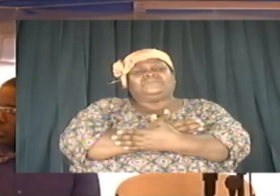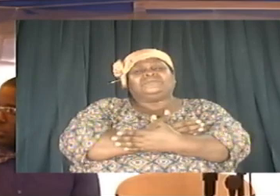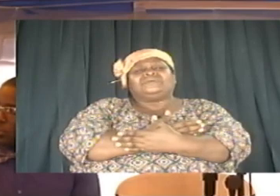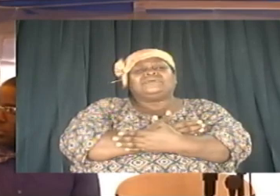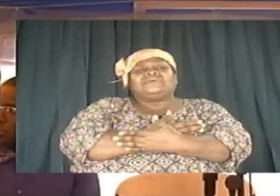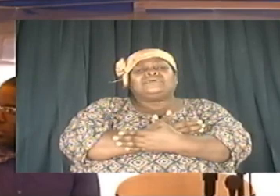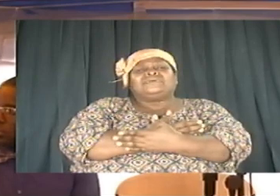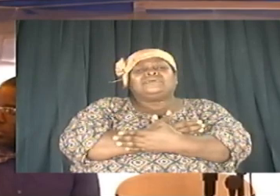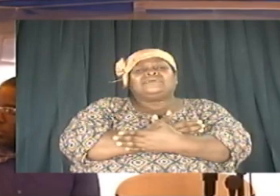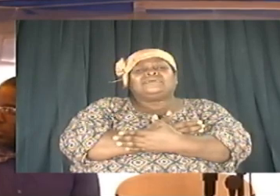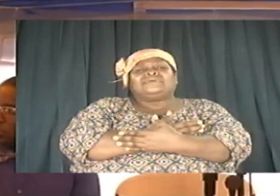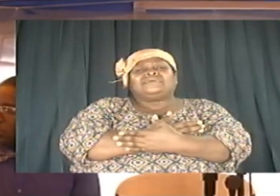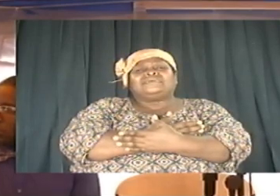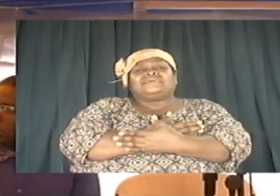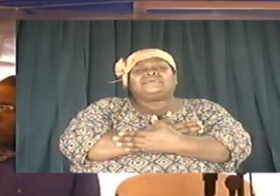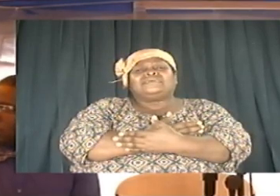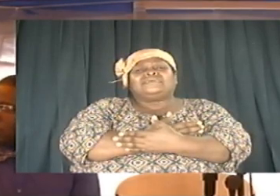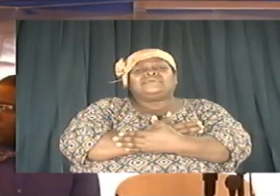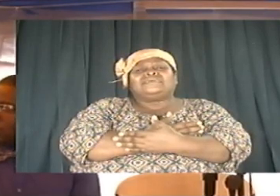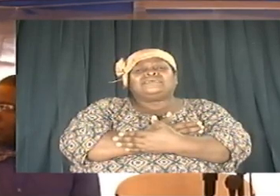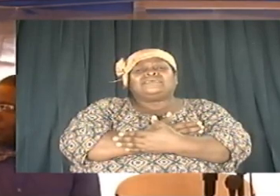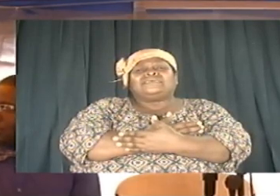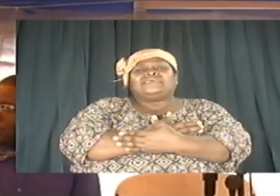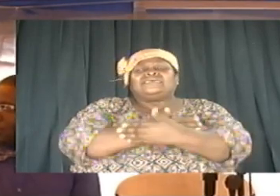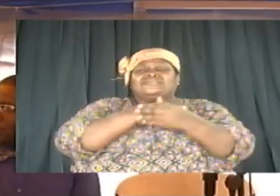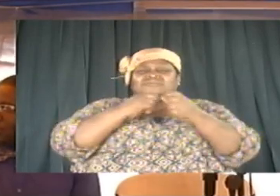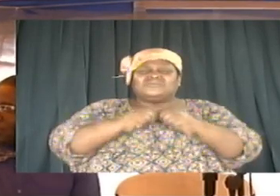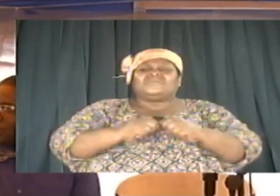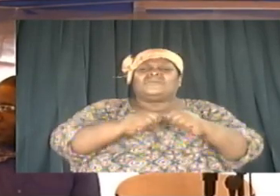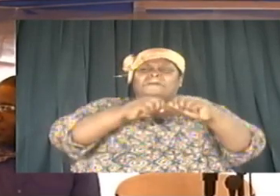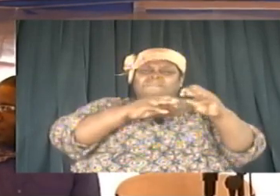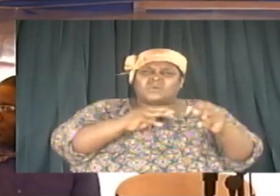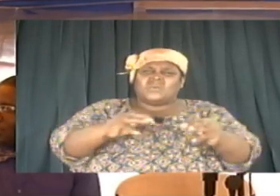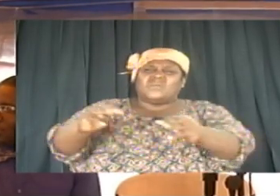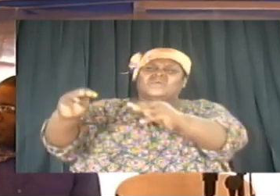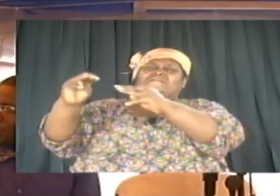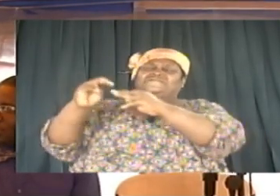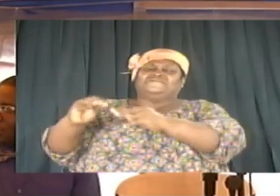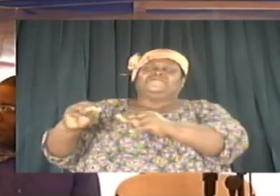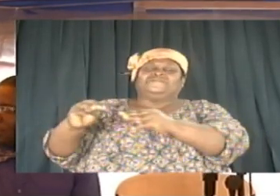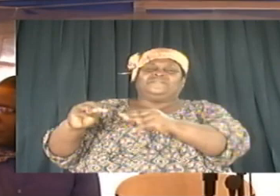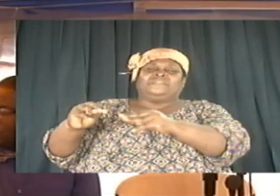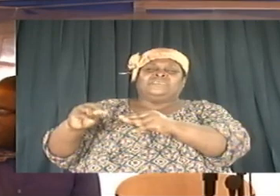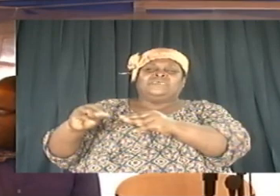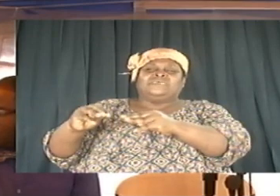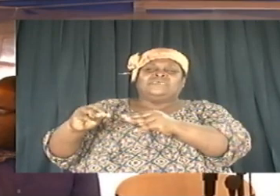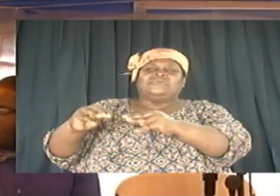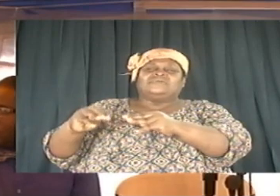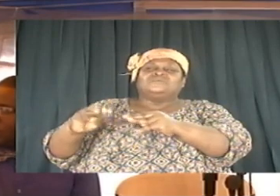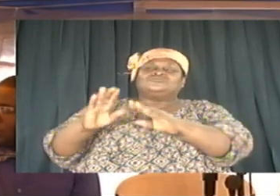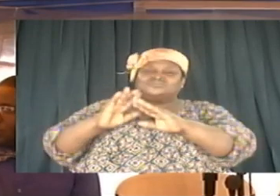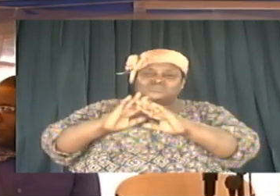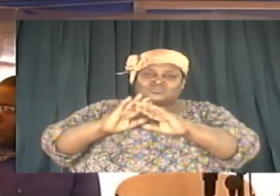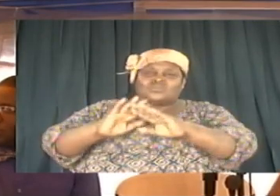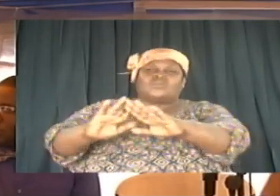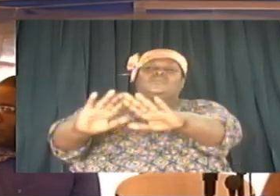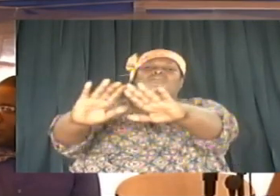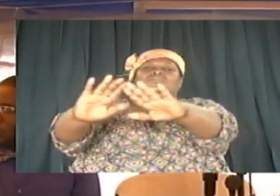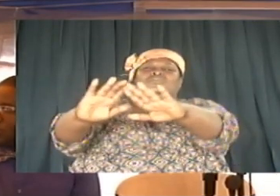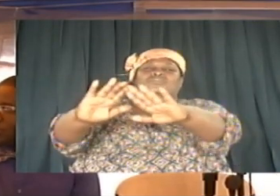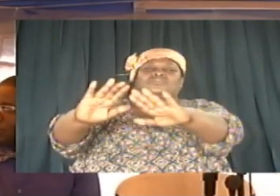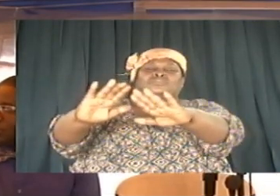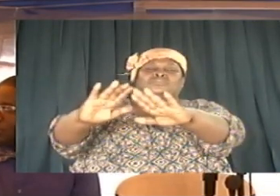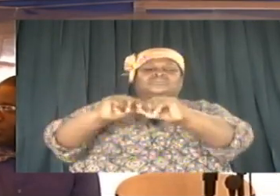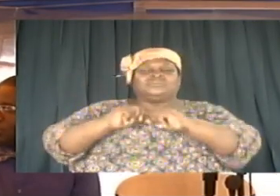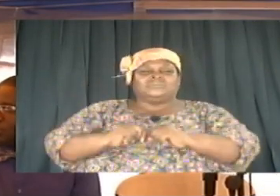push, an extra drive, yes, to forge ahead.